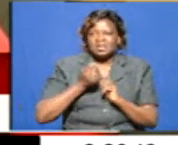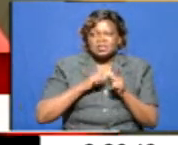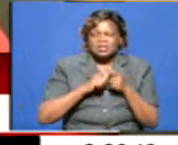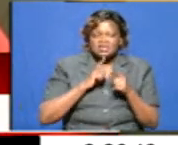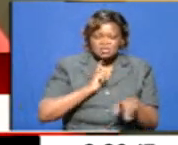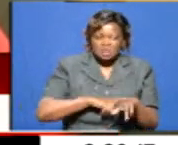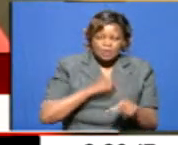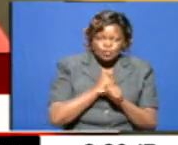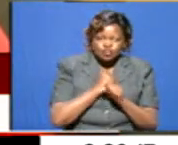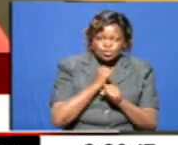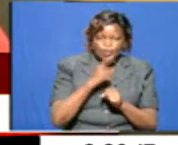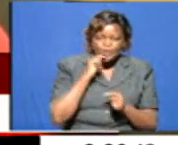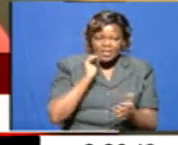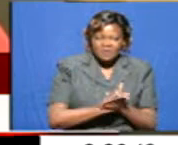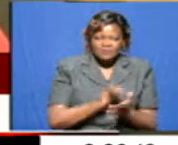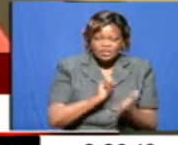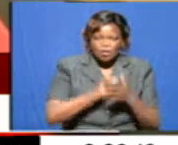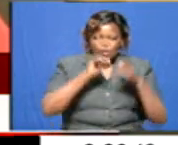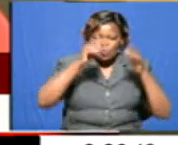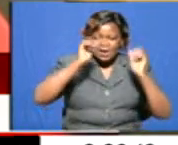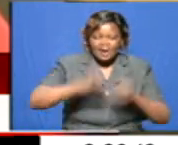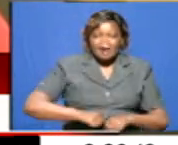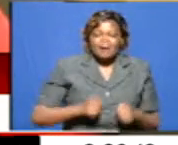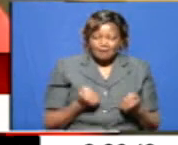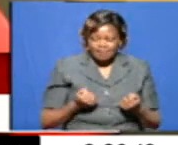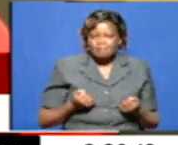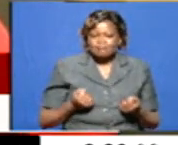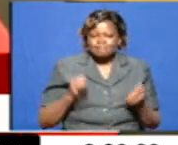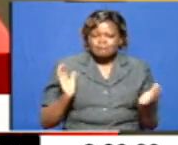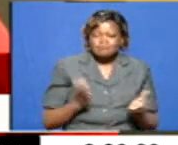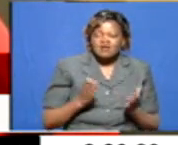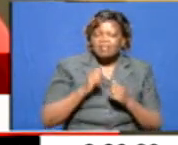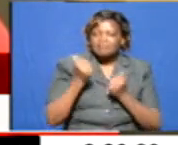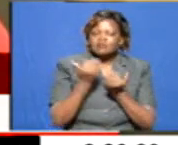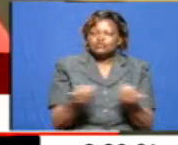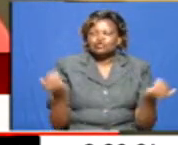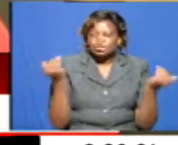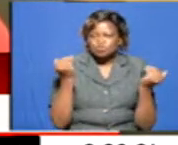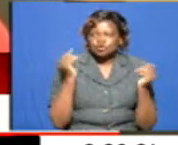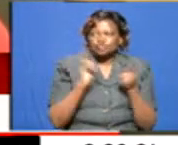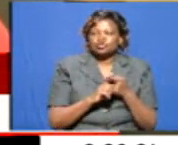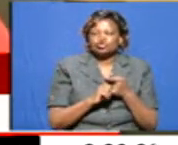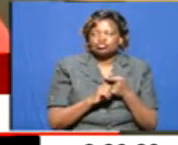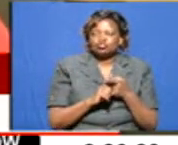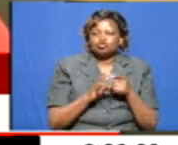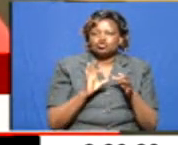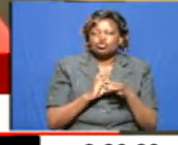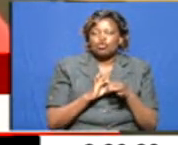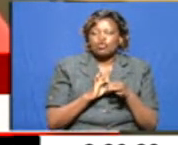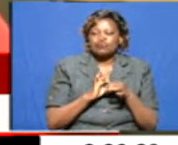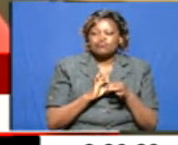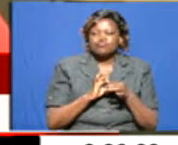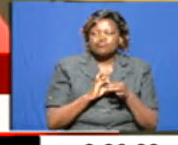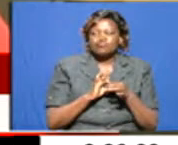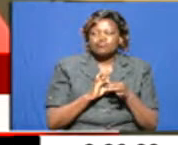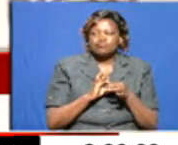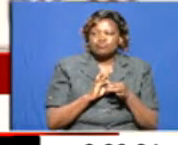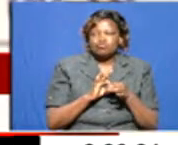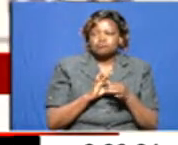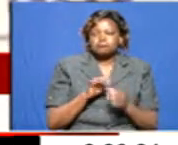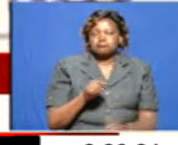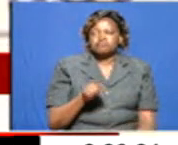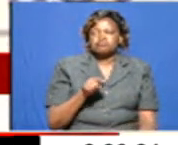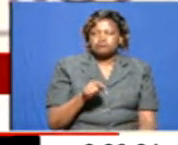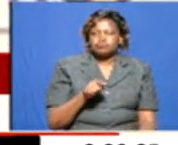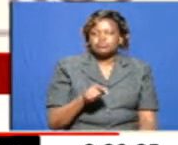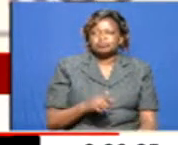hivyo, tunaamini kwamba tutaweza kuwahimiza hawa watoto wadogo waweze kuingia kwenye kiwanja cha uhandisi.